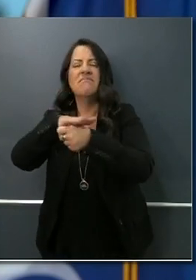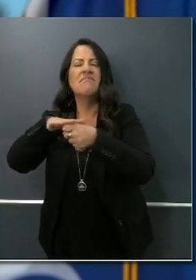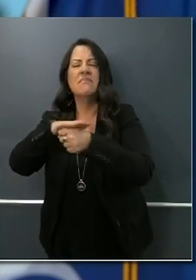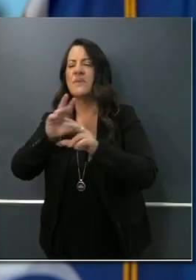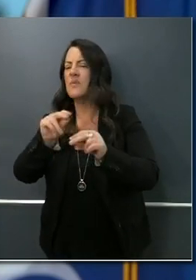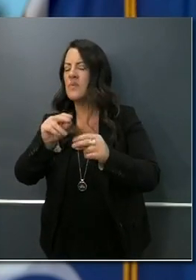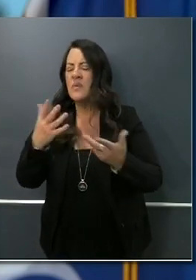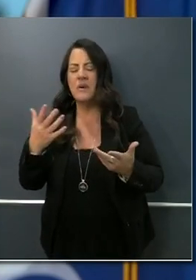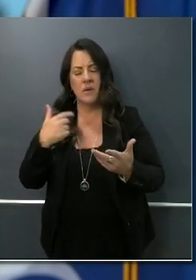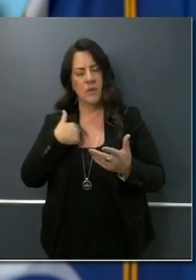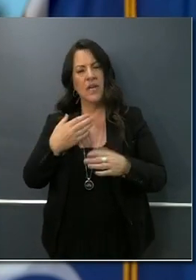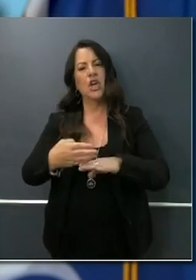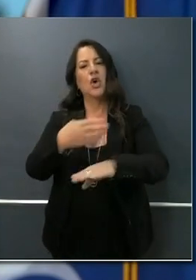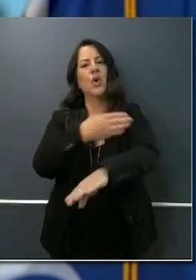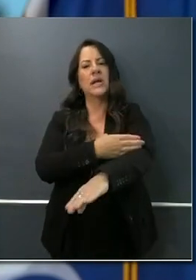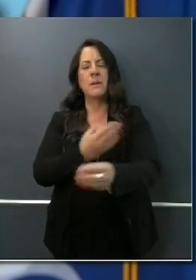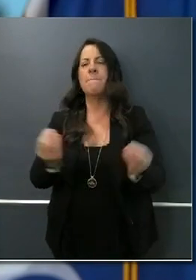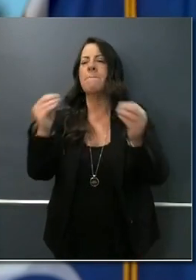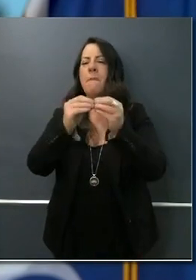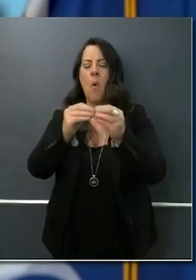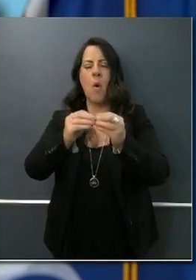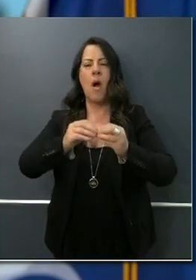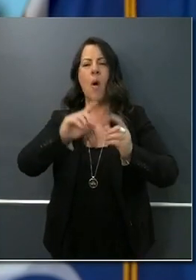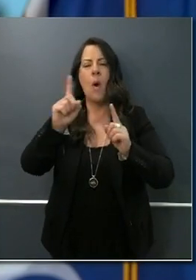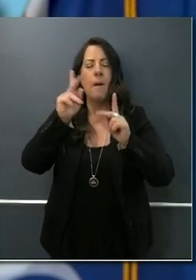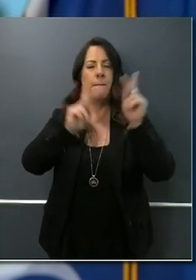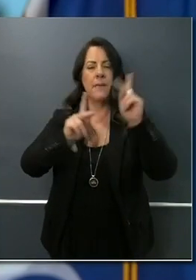we increasing the numbers of tests, I just want to